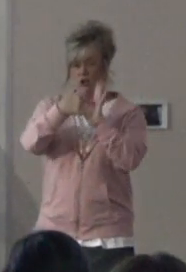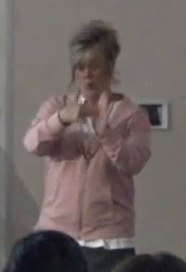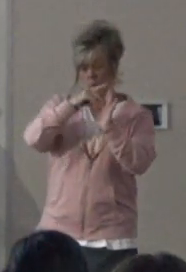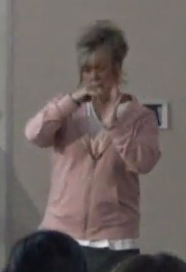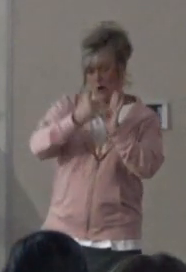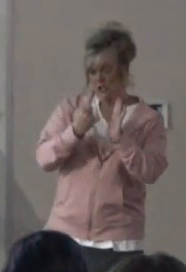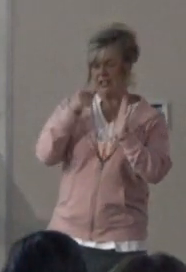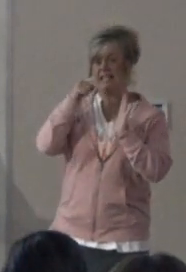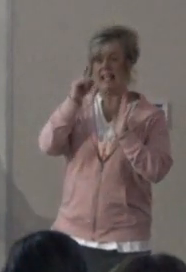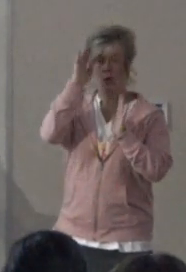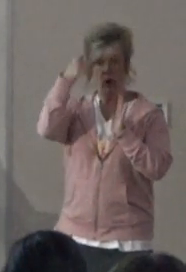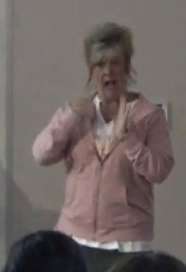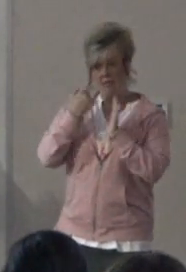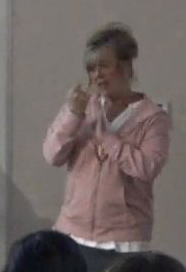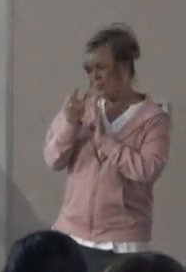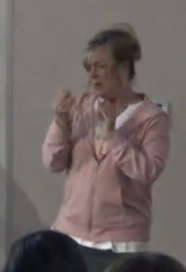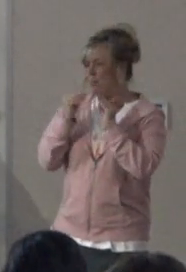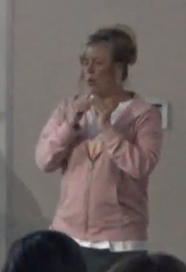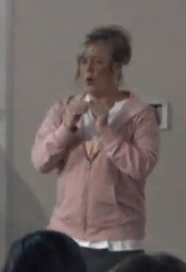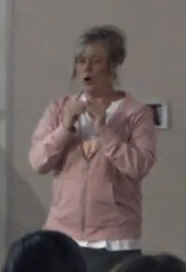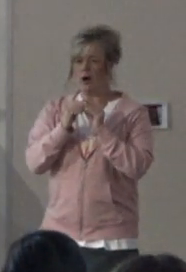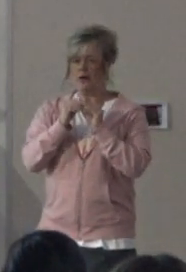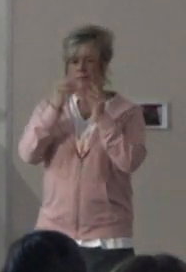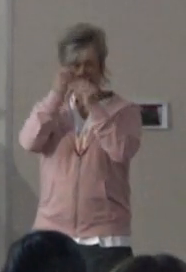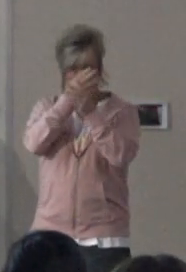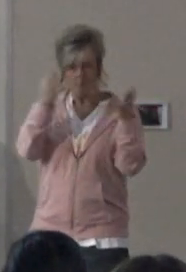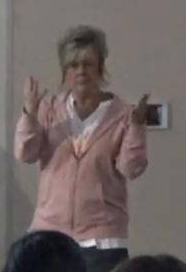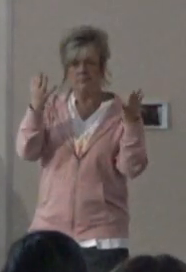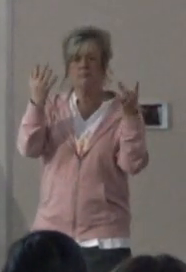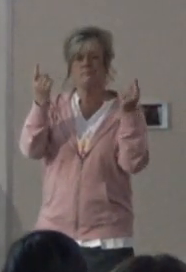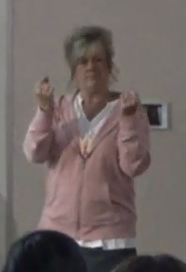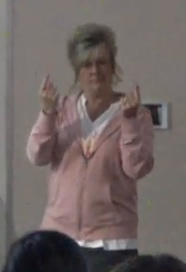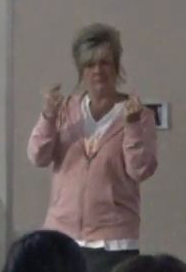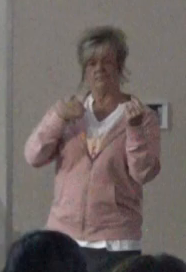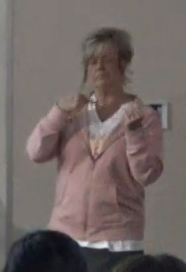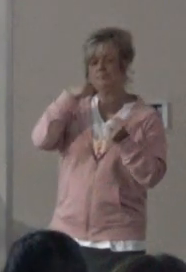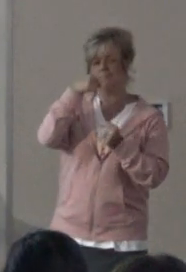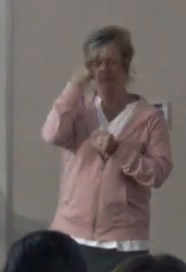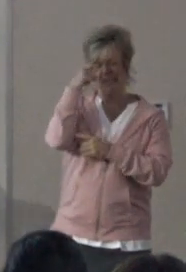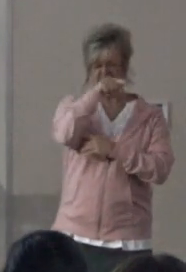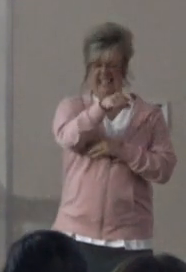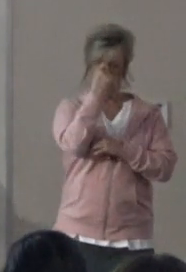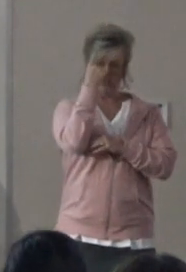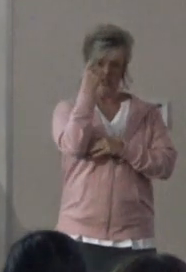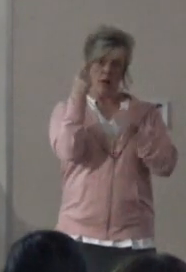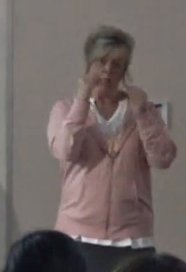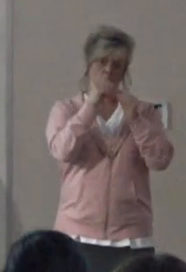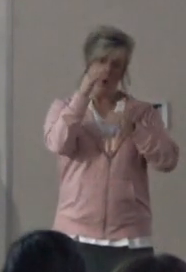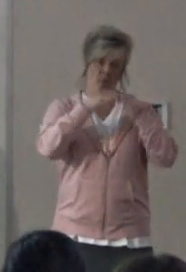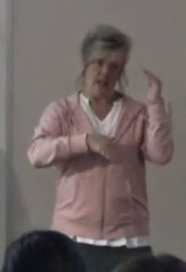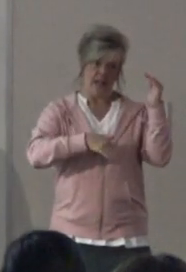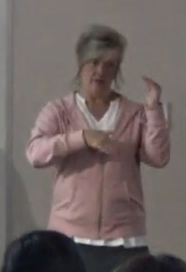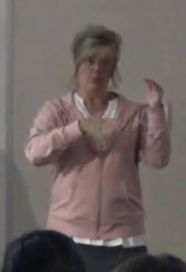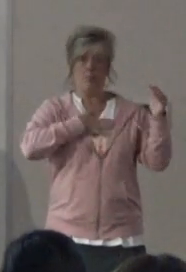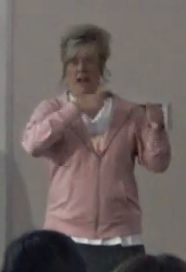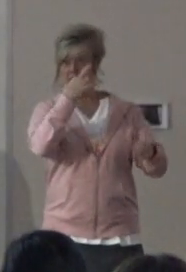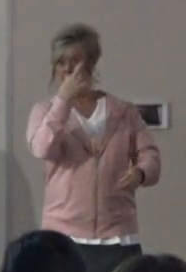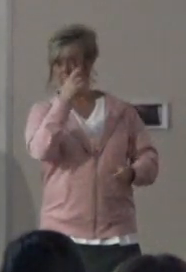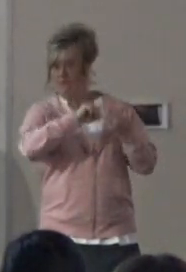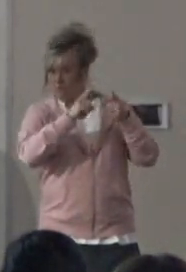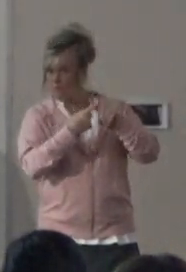and he would have a little bit more of a say in what I was doing because he kind of understood it more than, say, like Briona or my parents did.